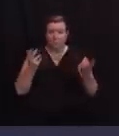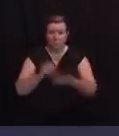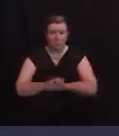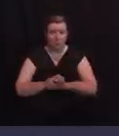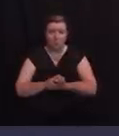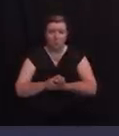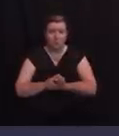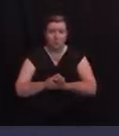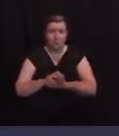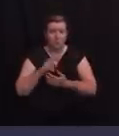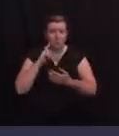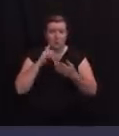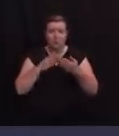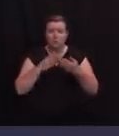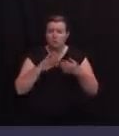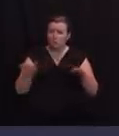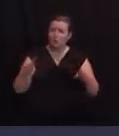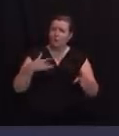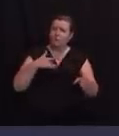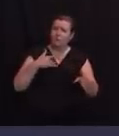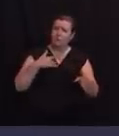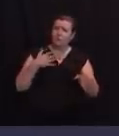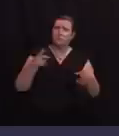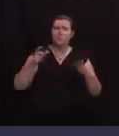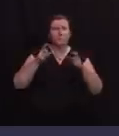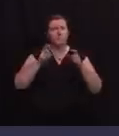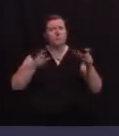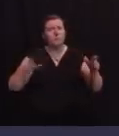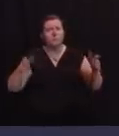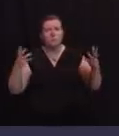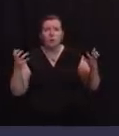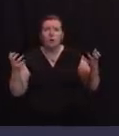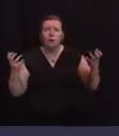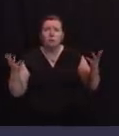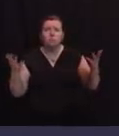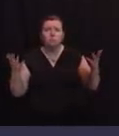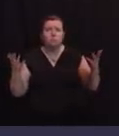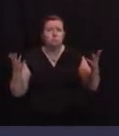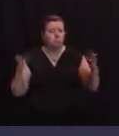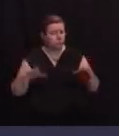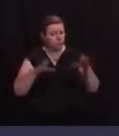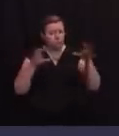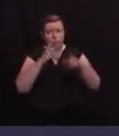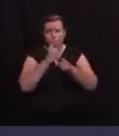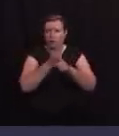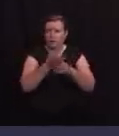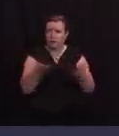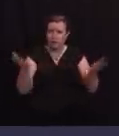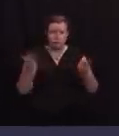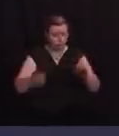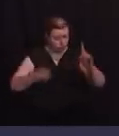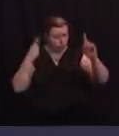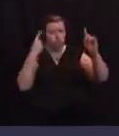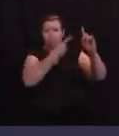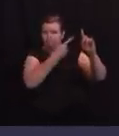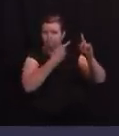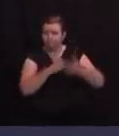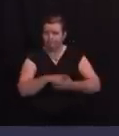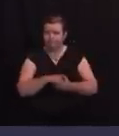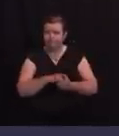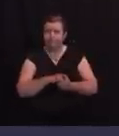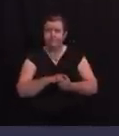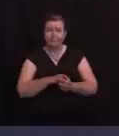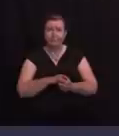there's a general sense that folks want to, at every turn, do the right thing. And if we can find ways